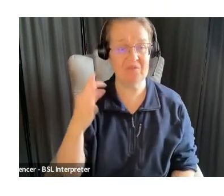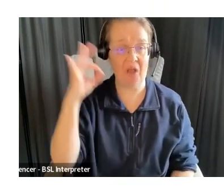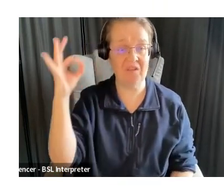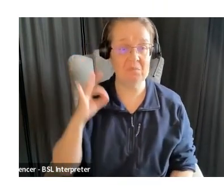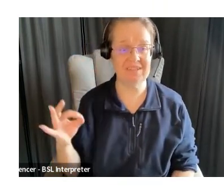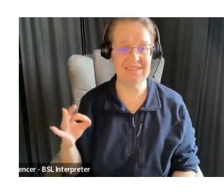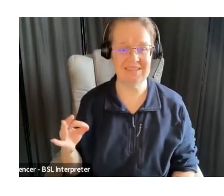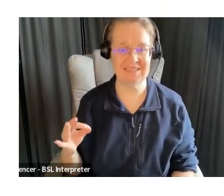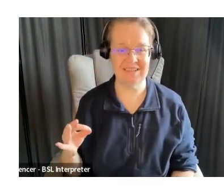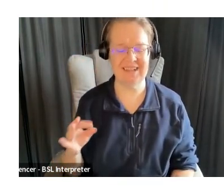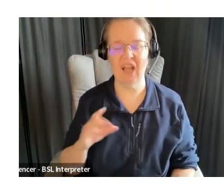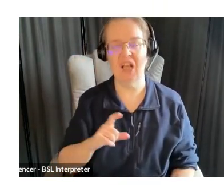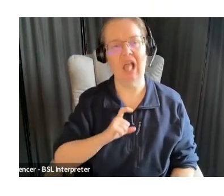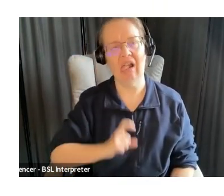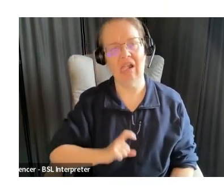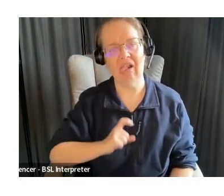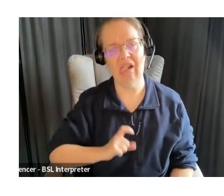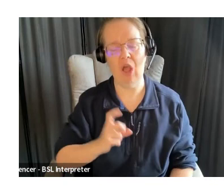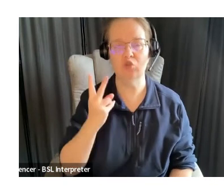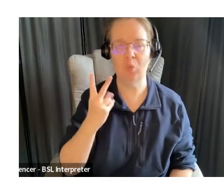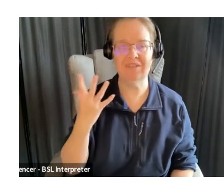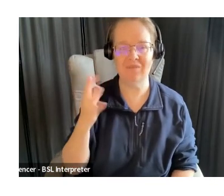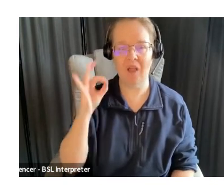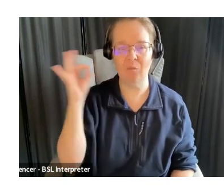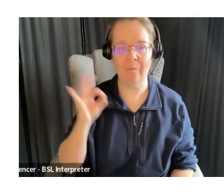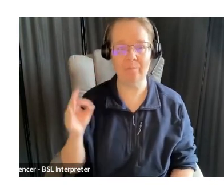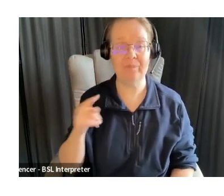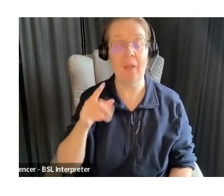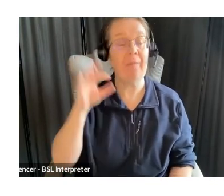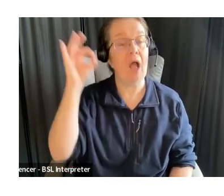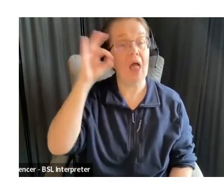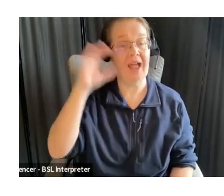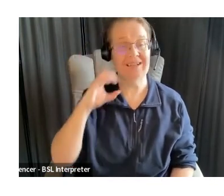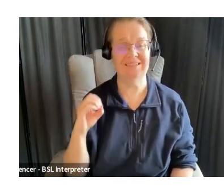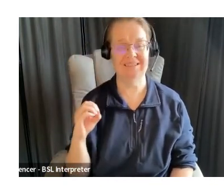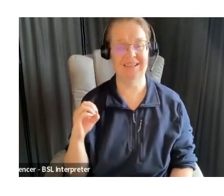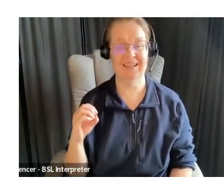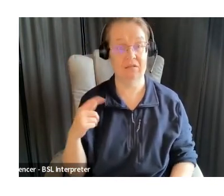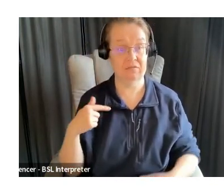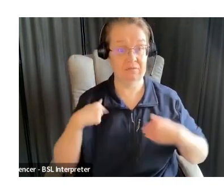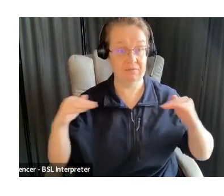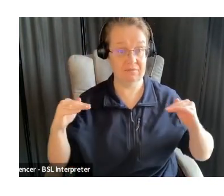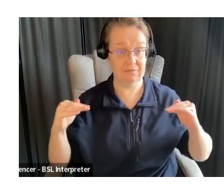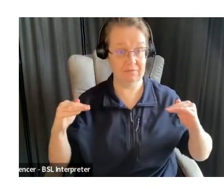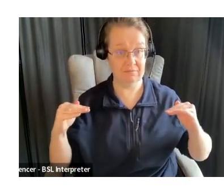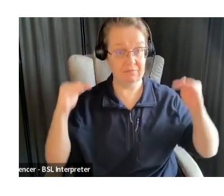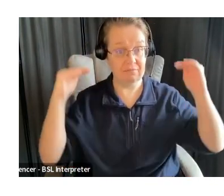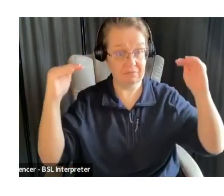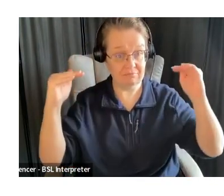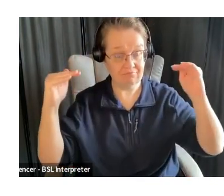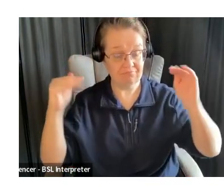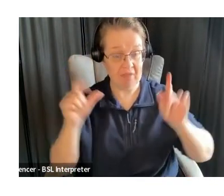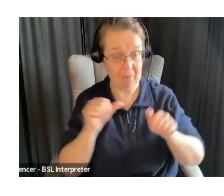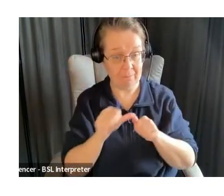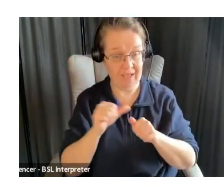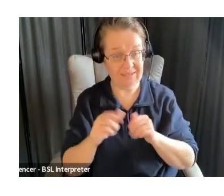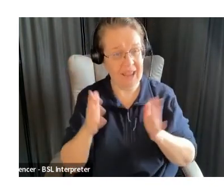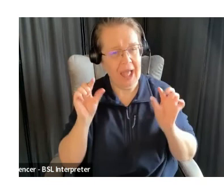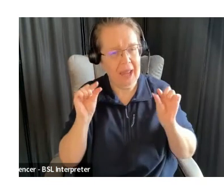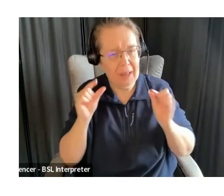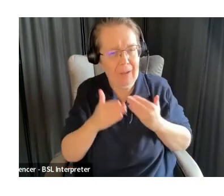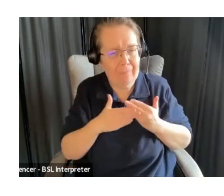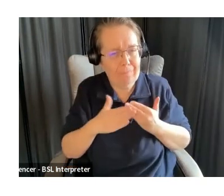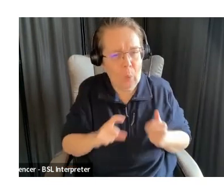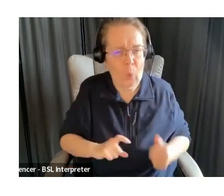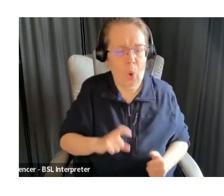75%, not very confident, 25%. So what does that mean? Have we moved the dial forward slightly, or people feeling a little bit